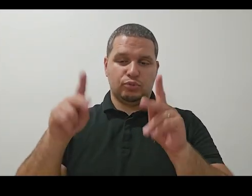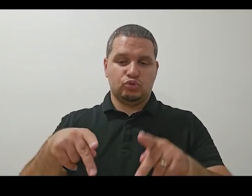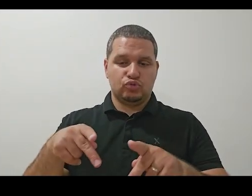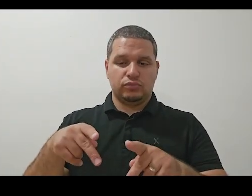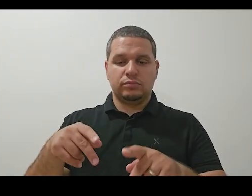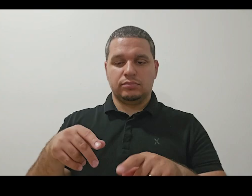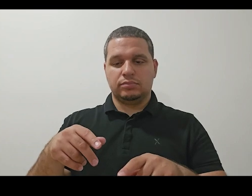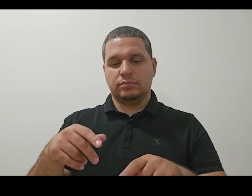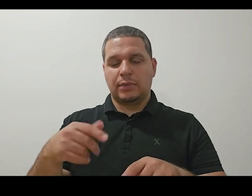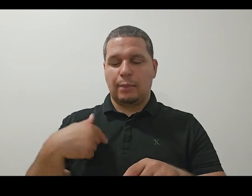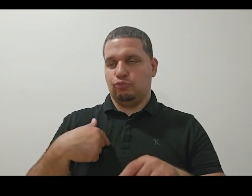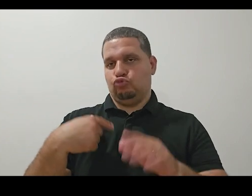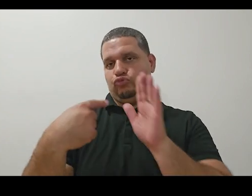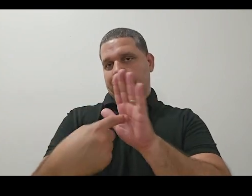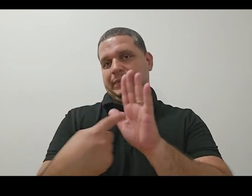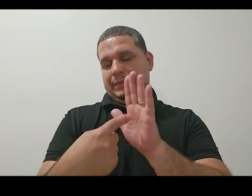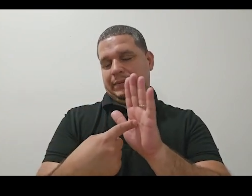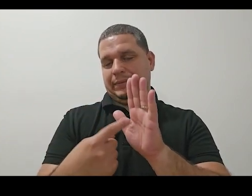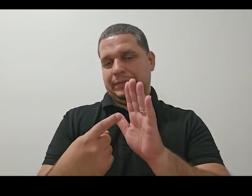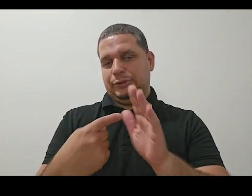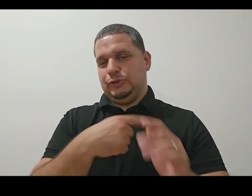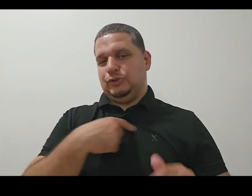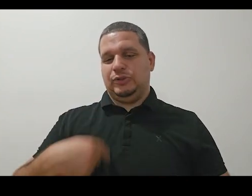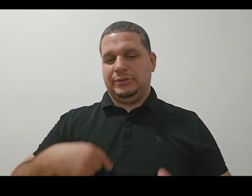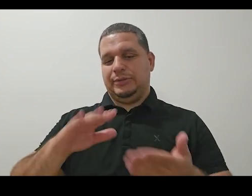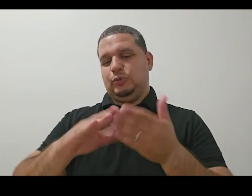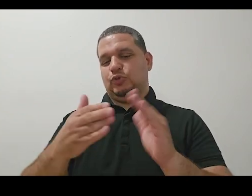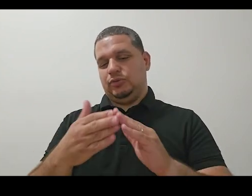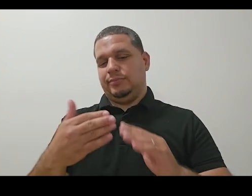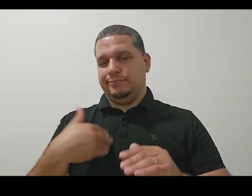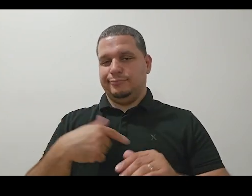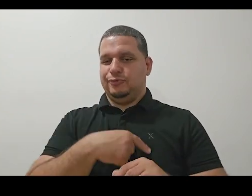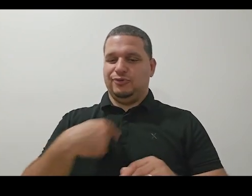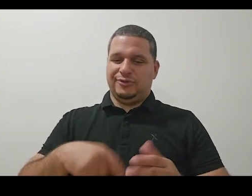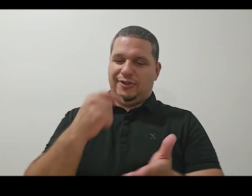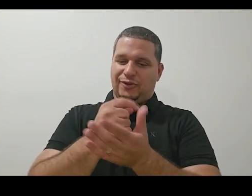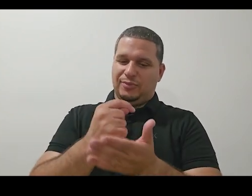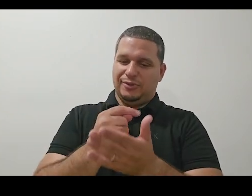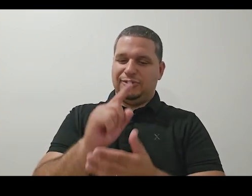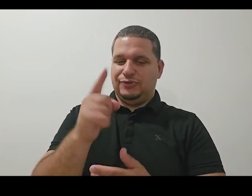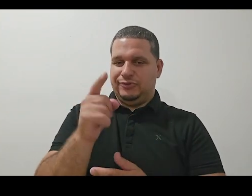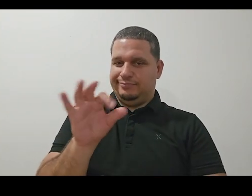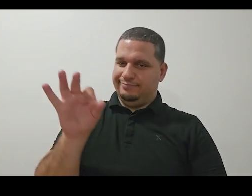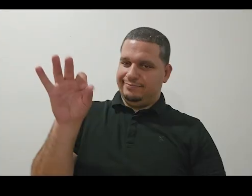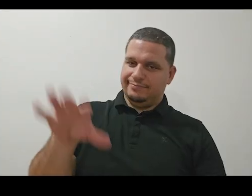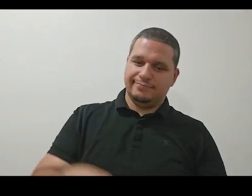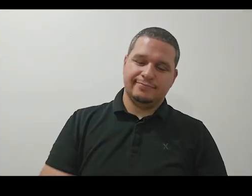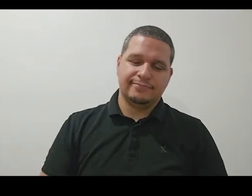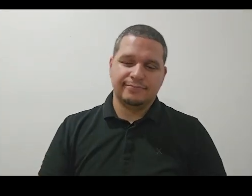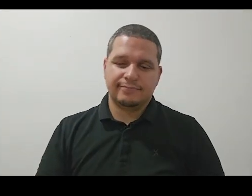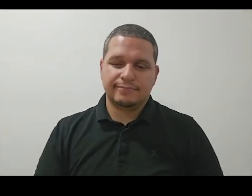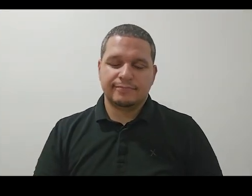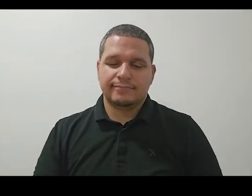person, and I'm representing the Chinese community. I'm a Chinese therapist. Just to put it here.